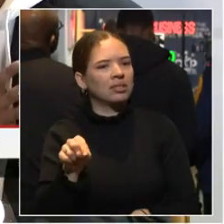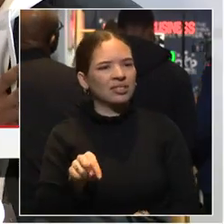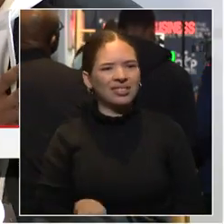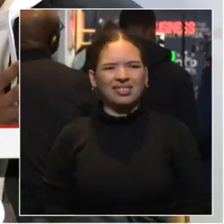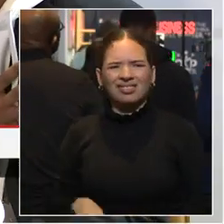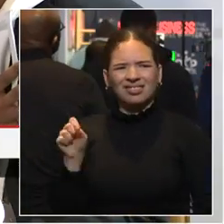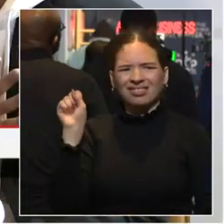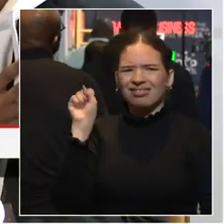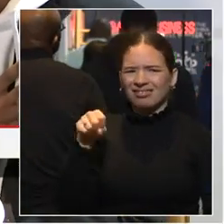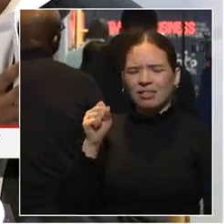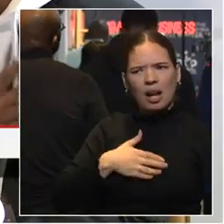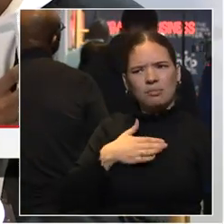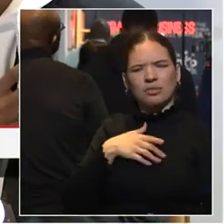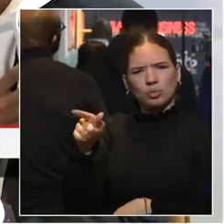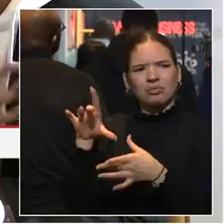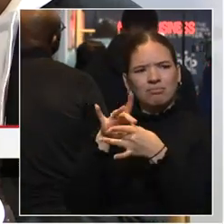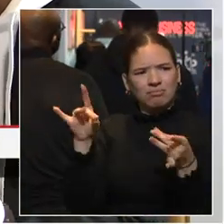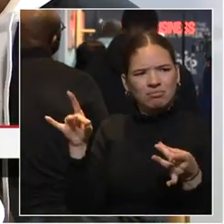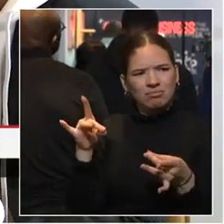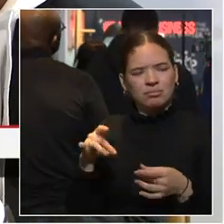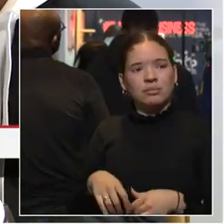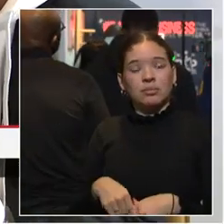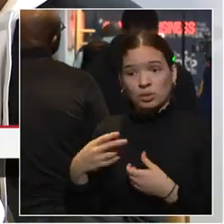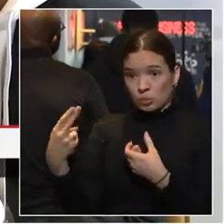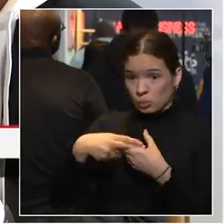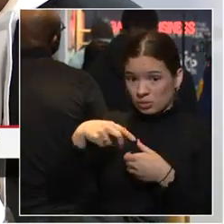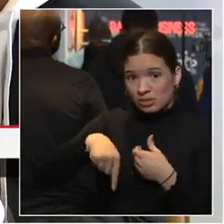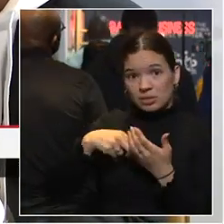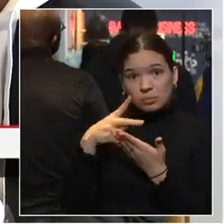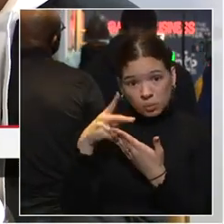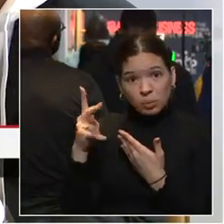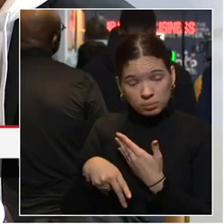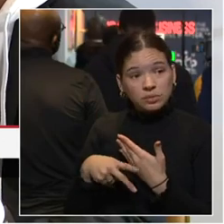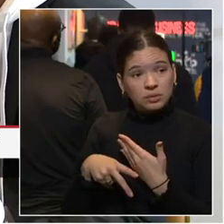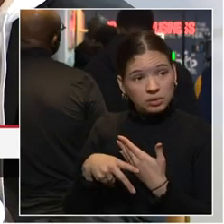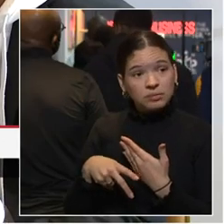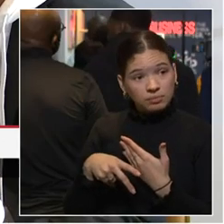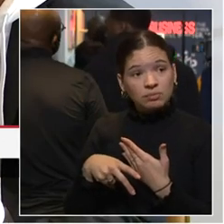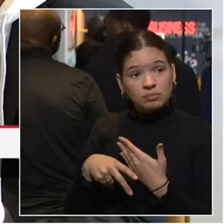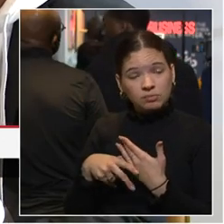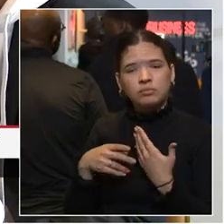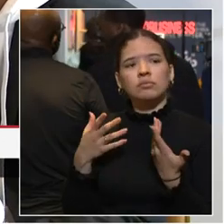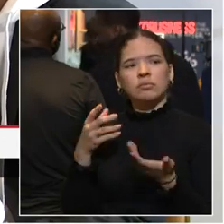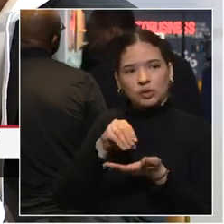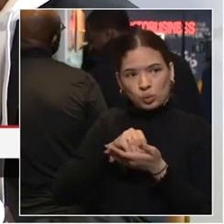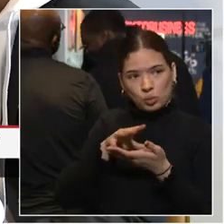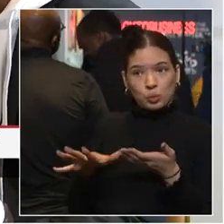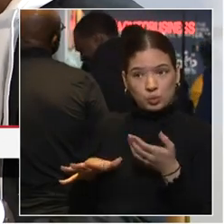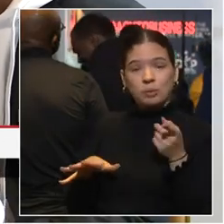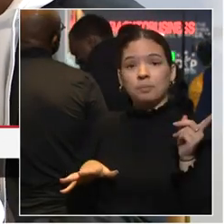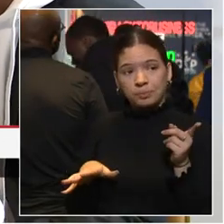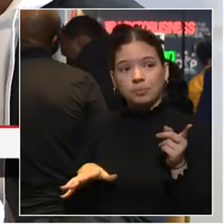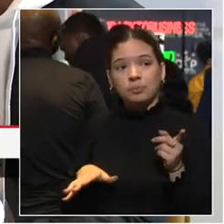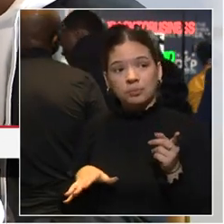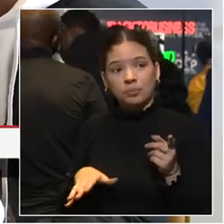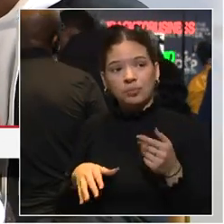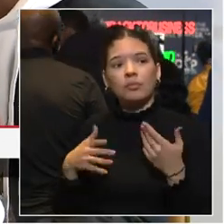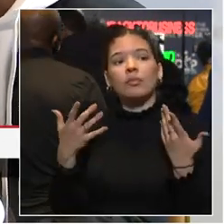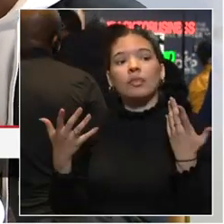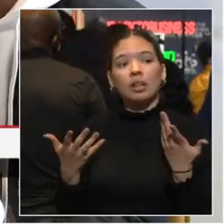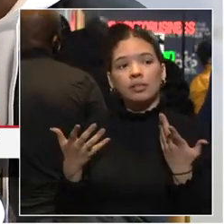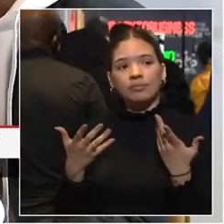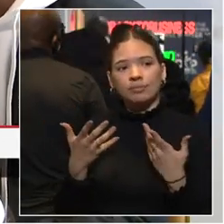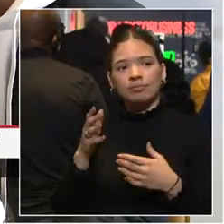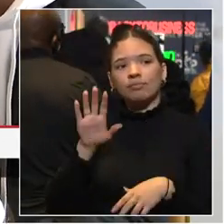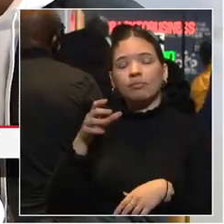current SYIP and SYEP student, there's definitely different life skills that me and I can think